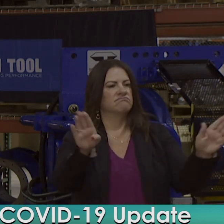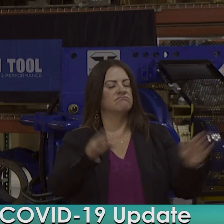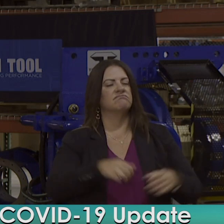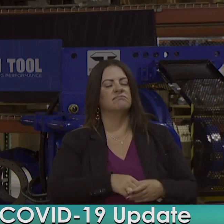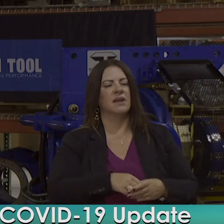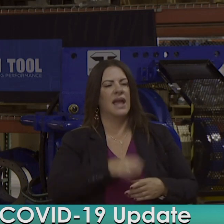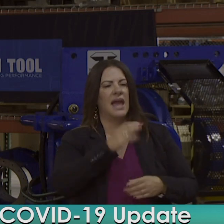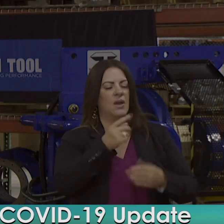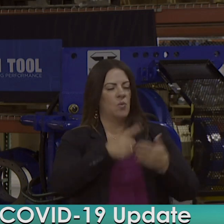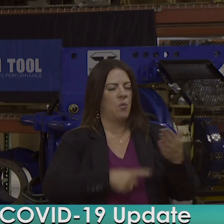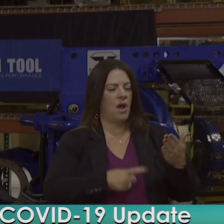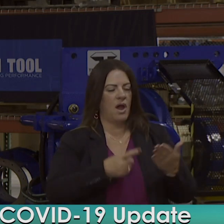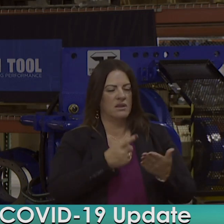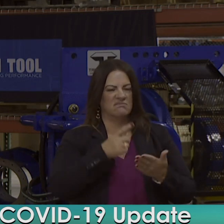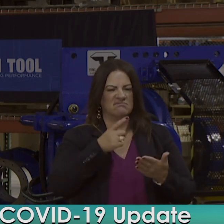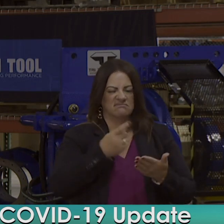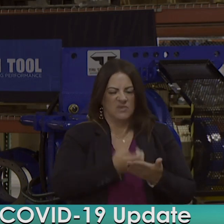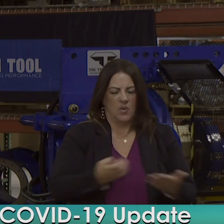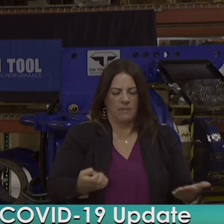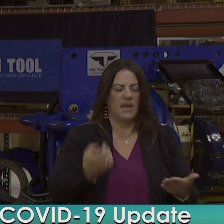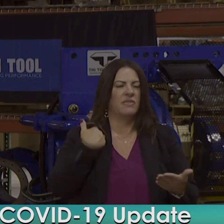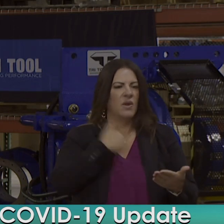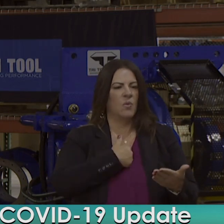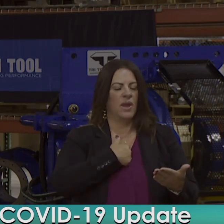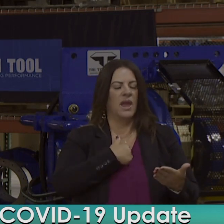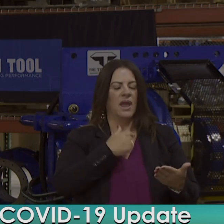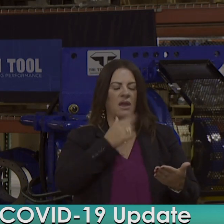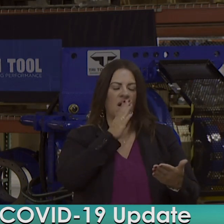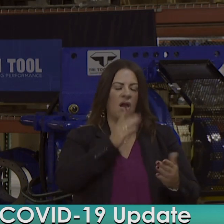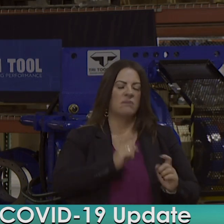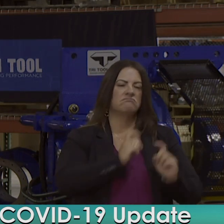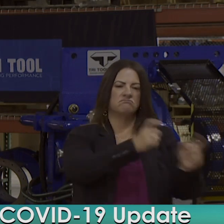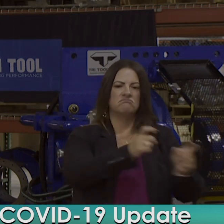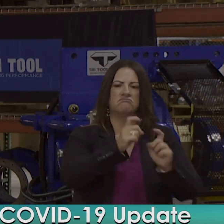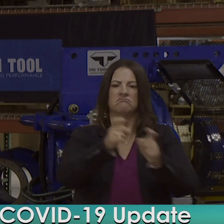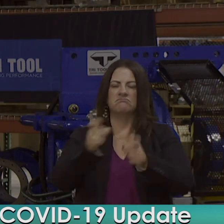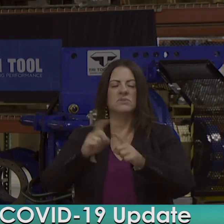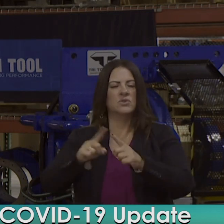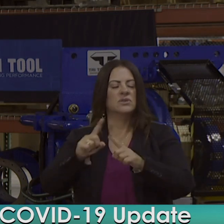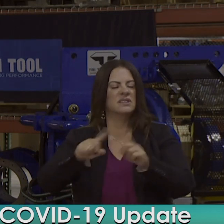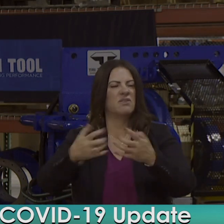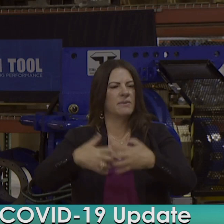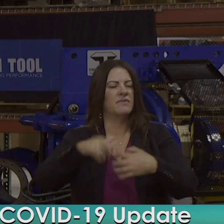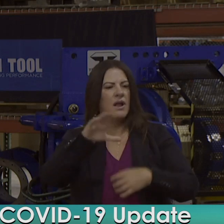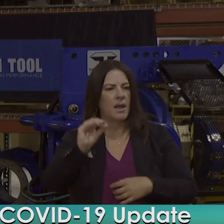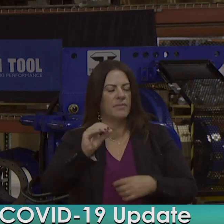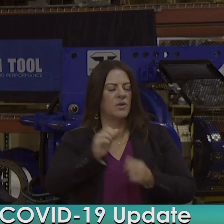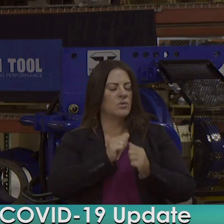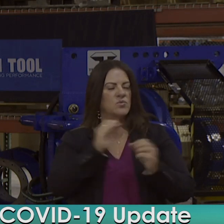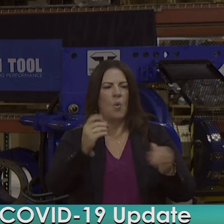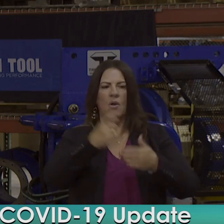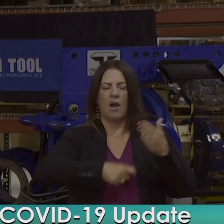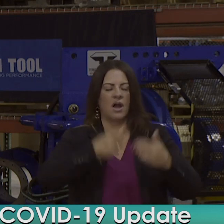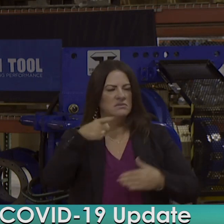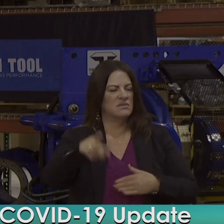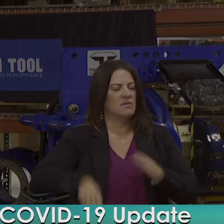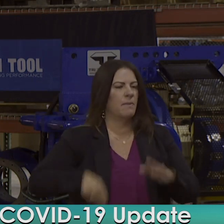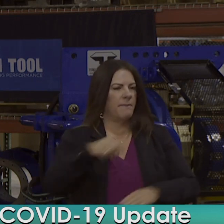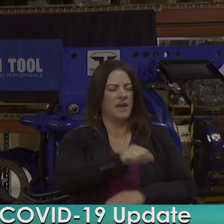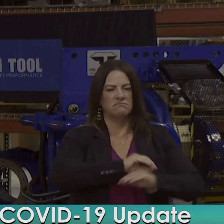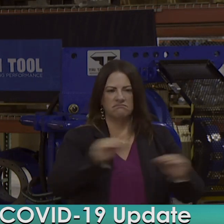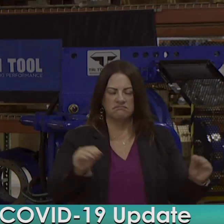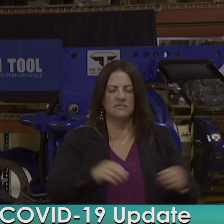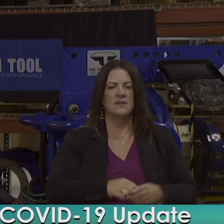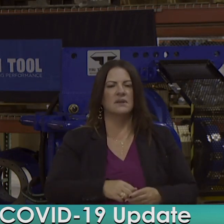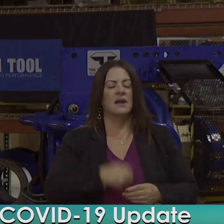that we are providing at no cost to manufacturers in the state. I should note, and I appreciate Lance referencing this, from the